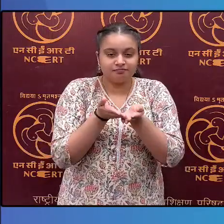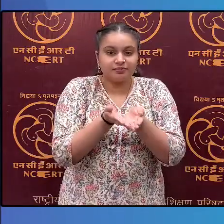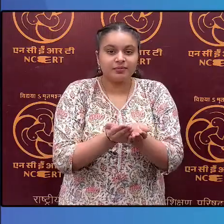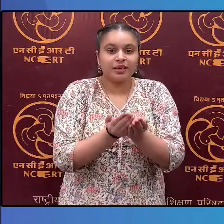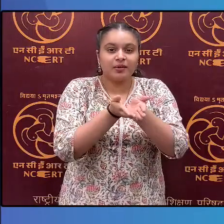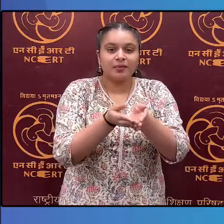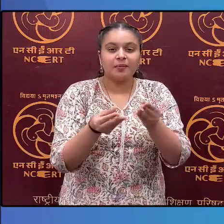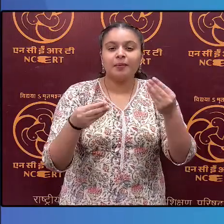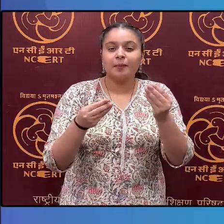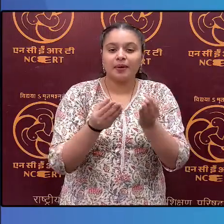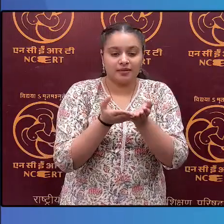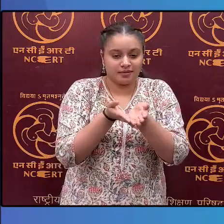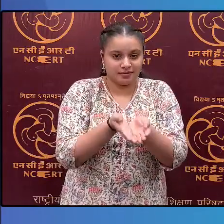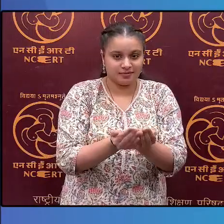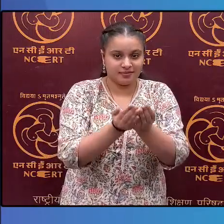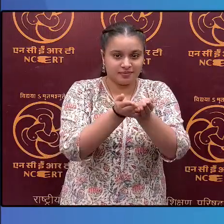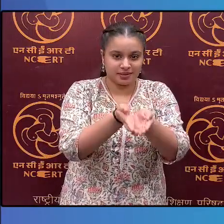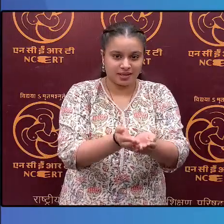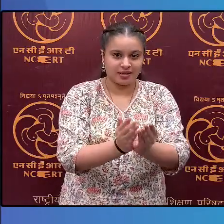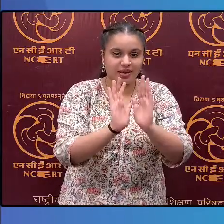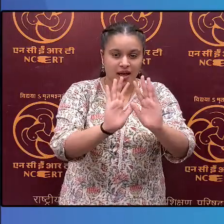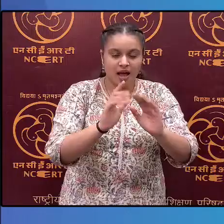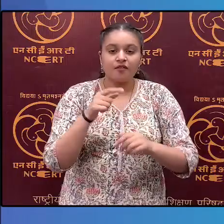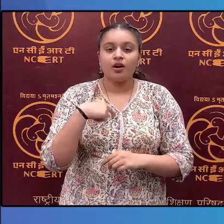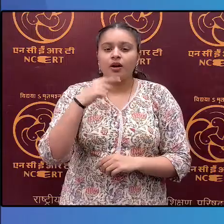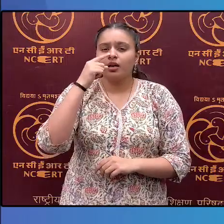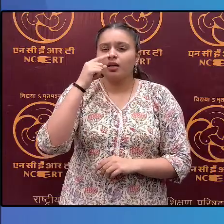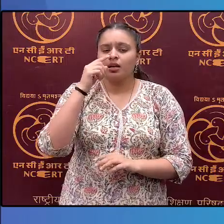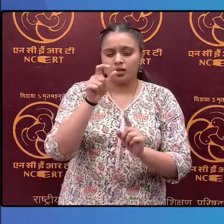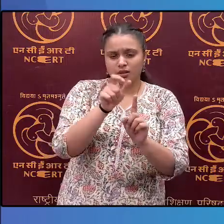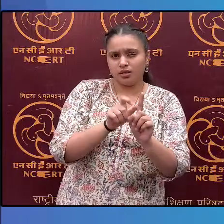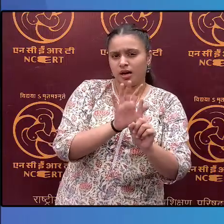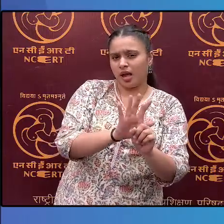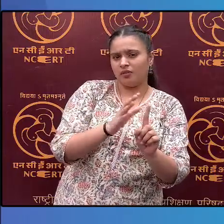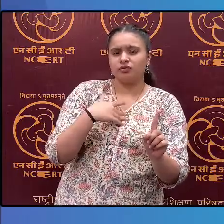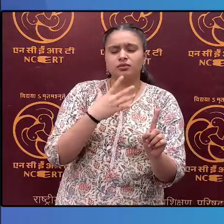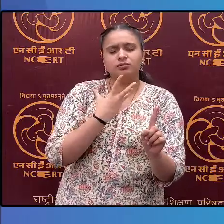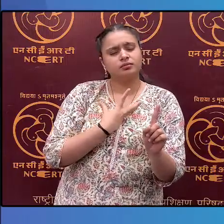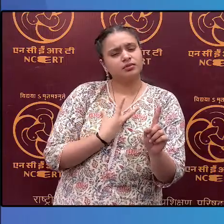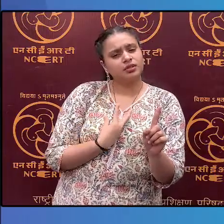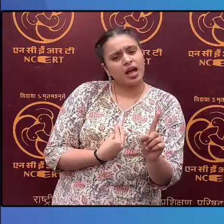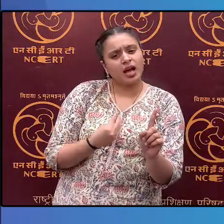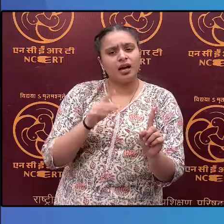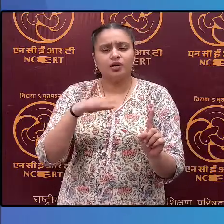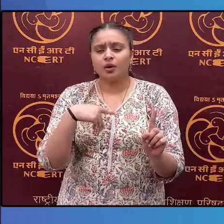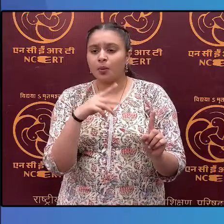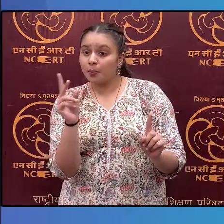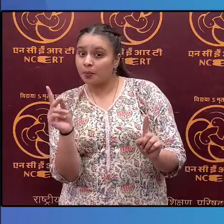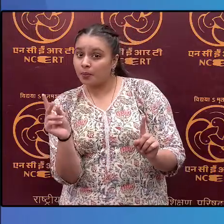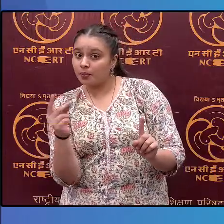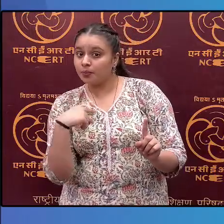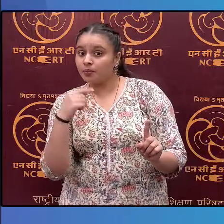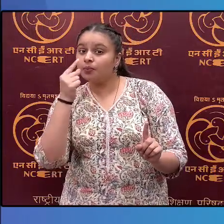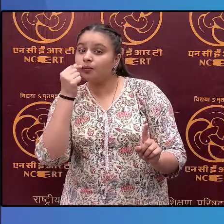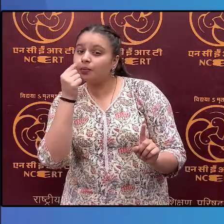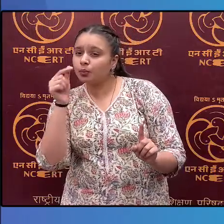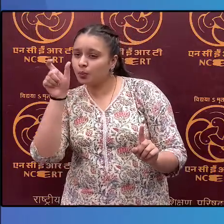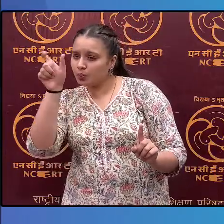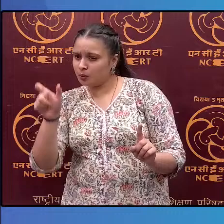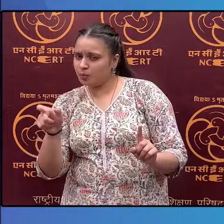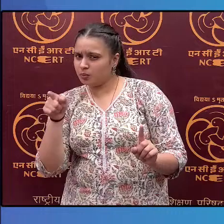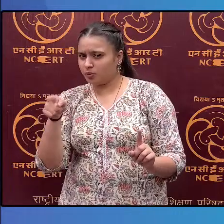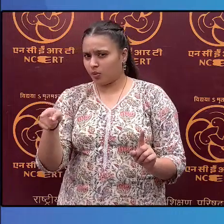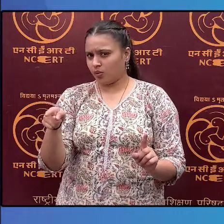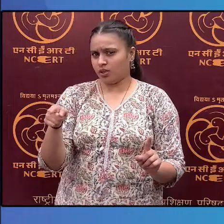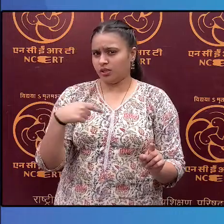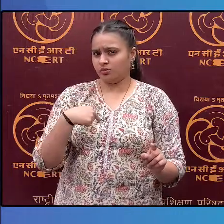a very you can say a bit upset, and then there's a naughty boy. I guess you can see, ma'am, there's a boy, and I guess he's smiling. We can see there